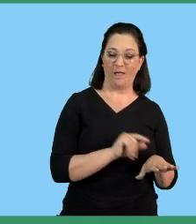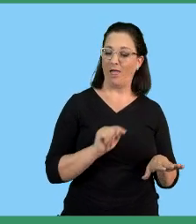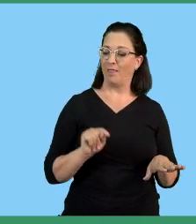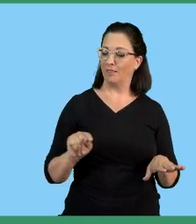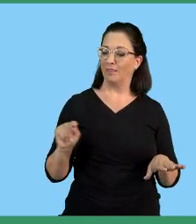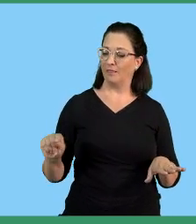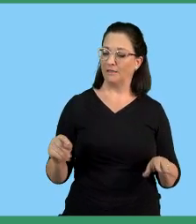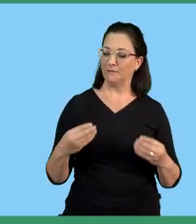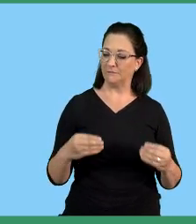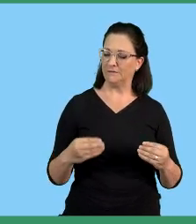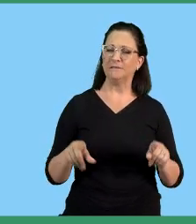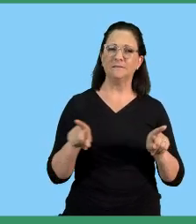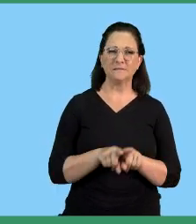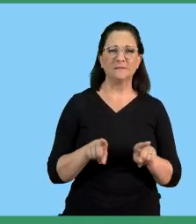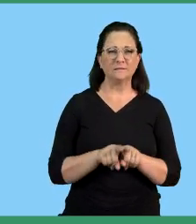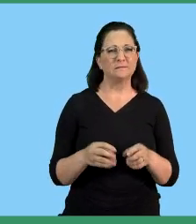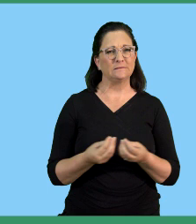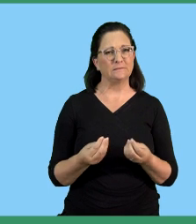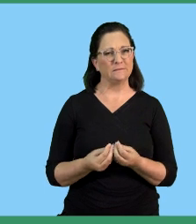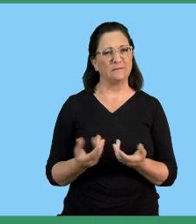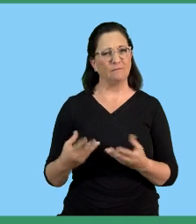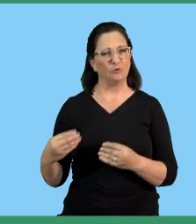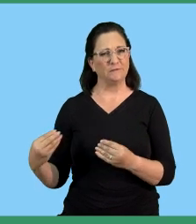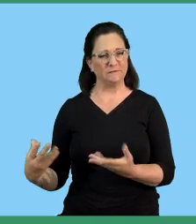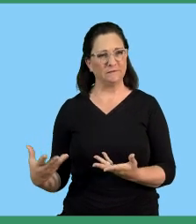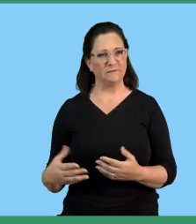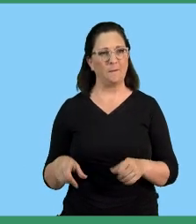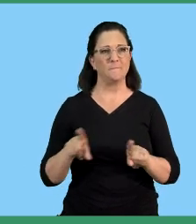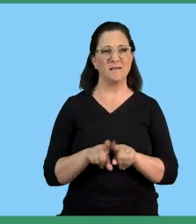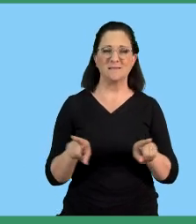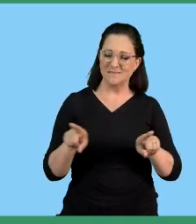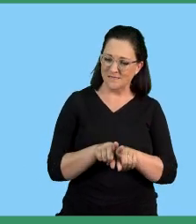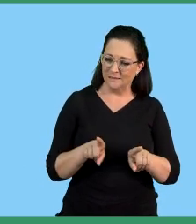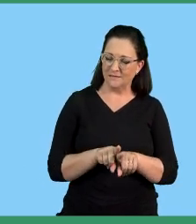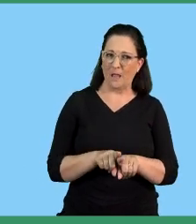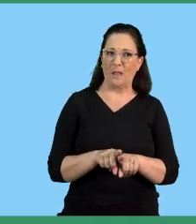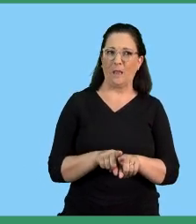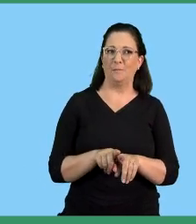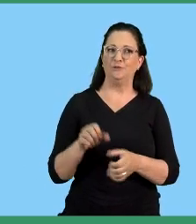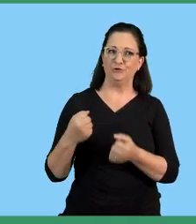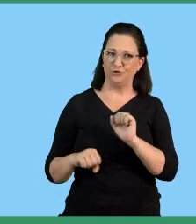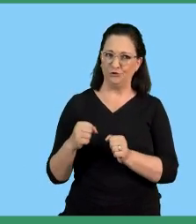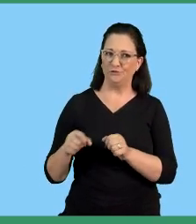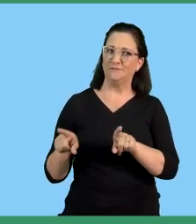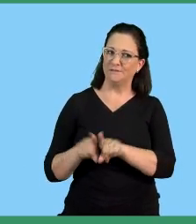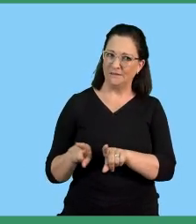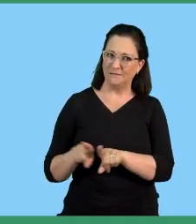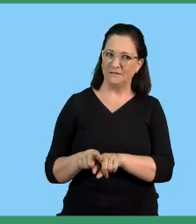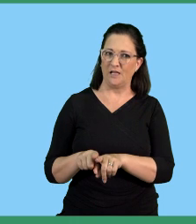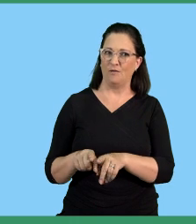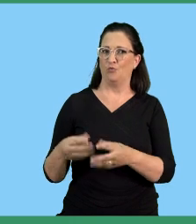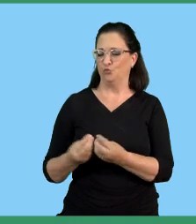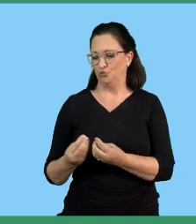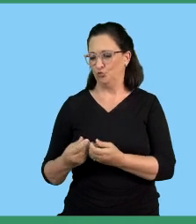other businesses in the same industry. The key word is in the same industry, or which produces or sell the same